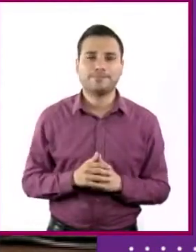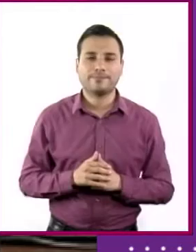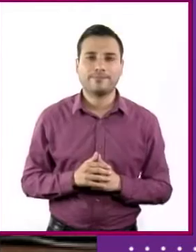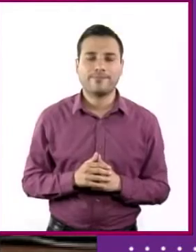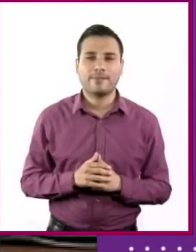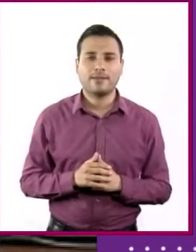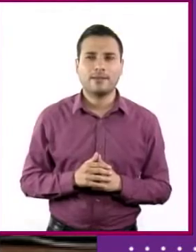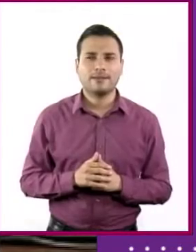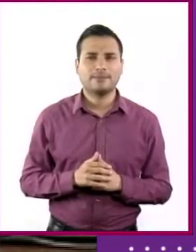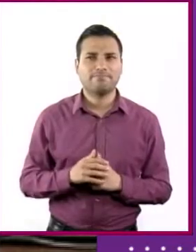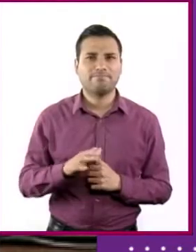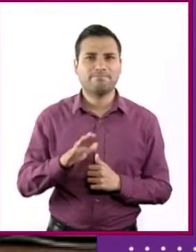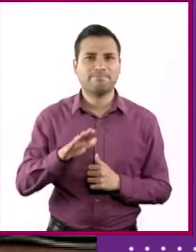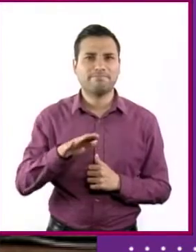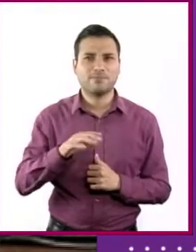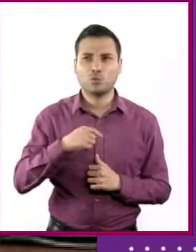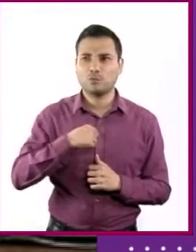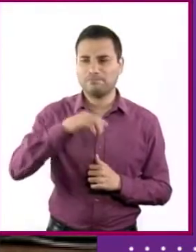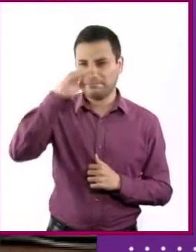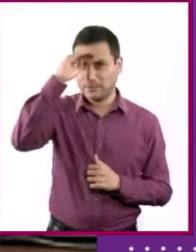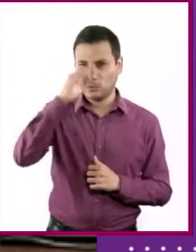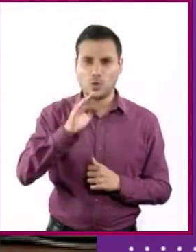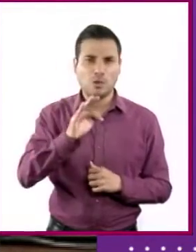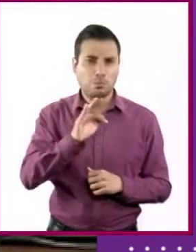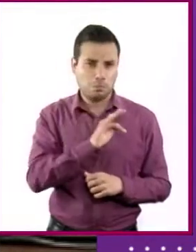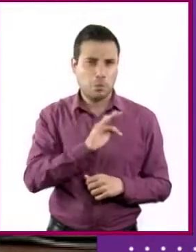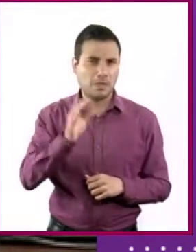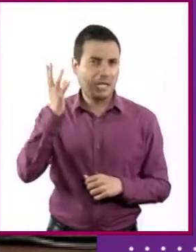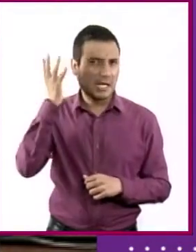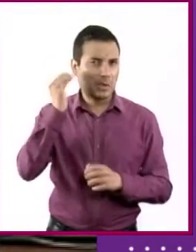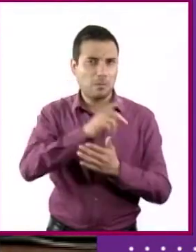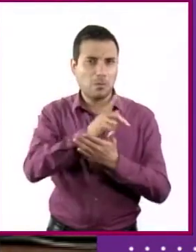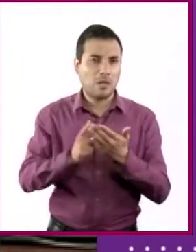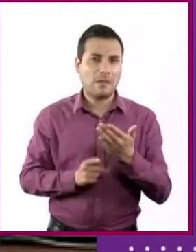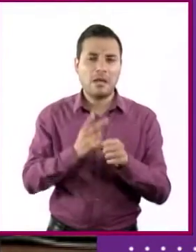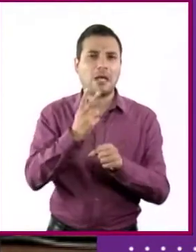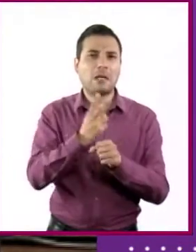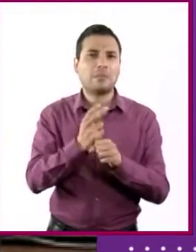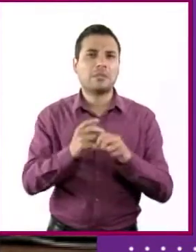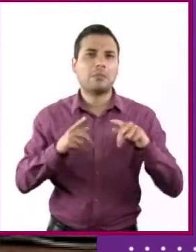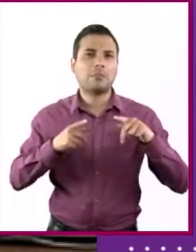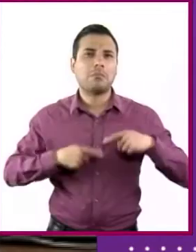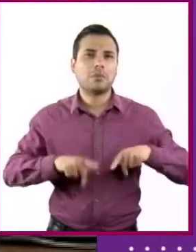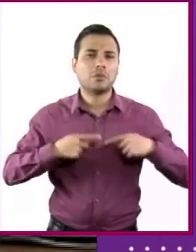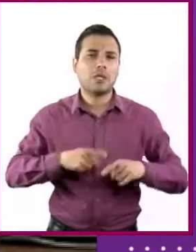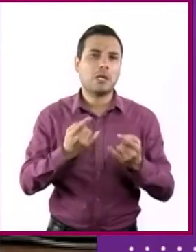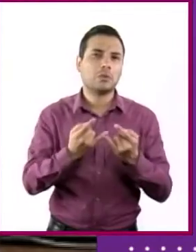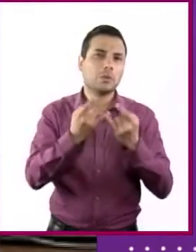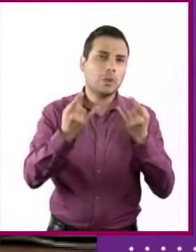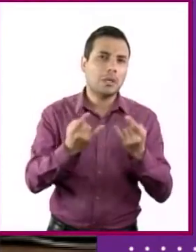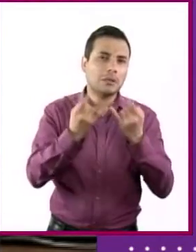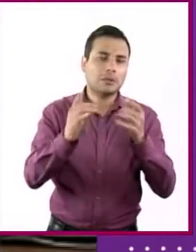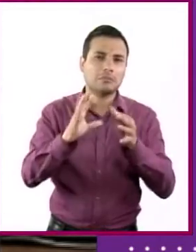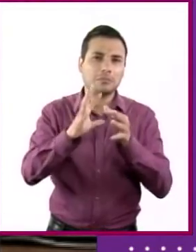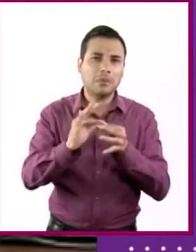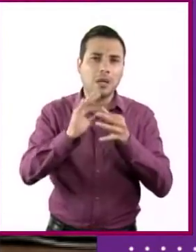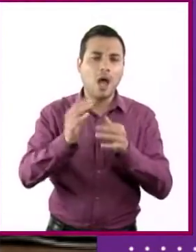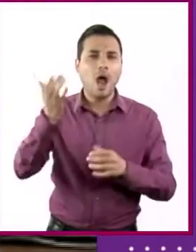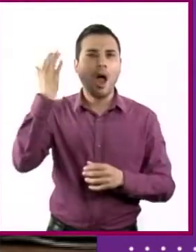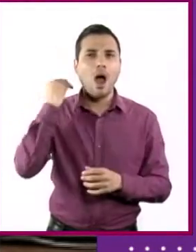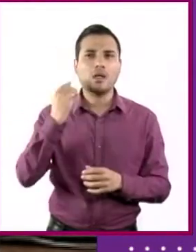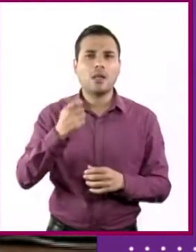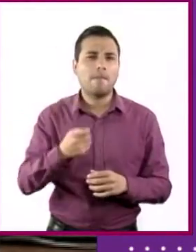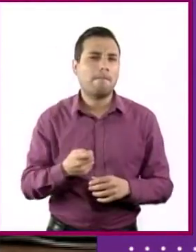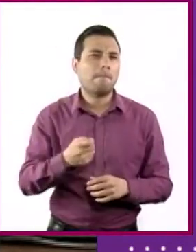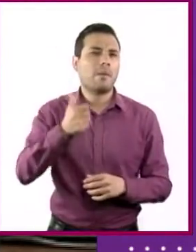I'm thinking we should invite people on Radio Rebelde to tell us stories like that about the first time they used a